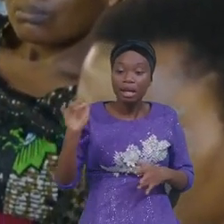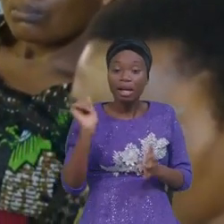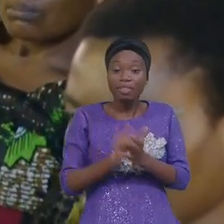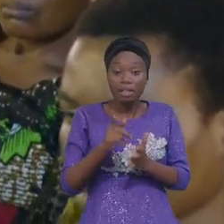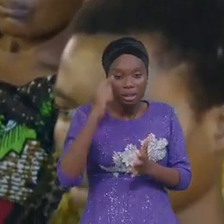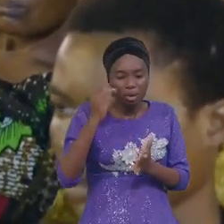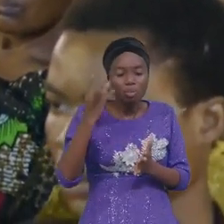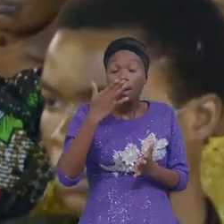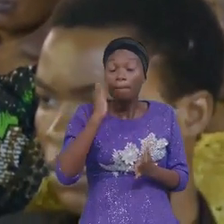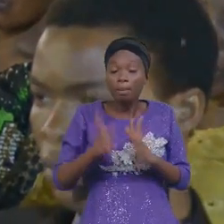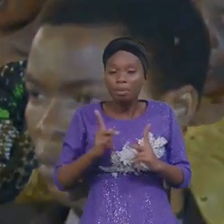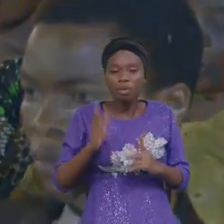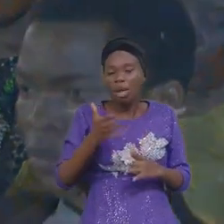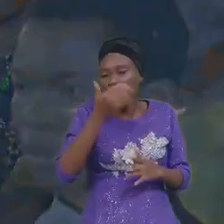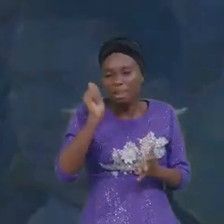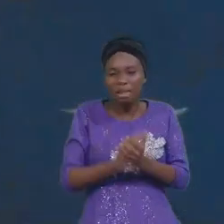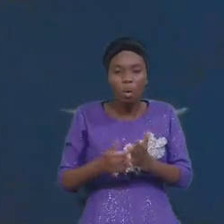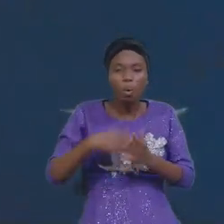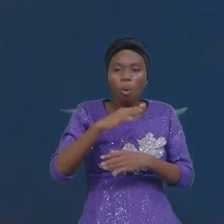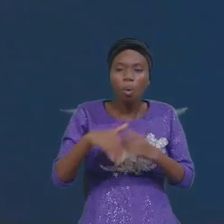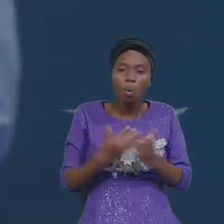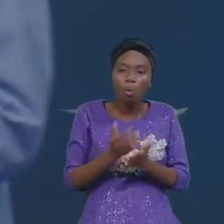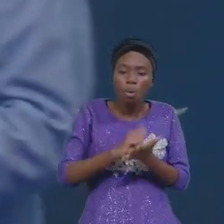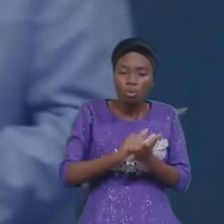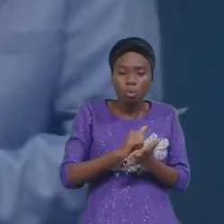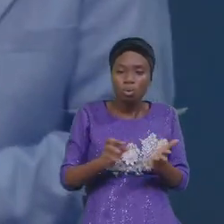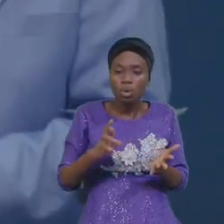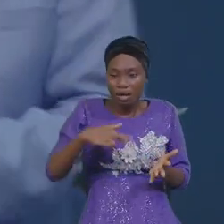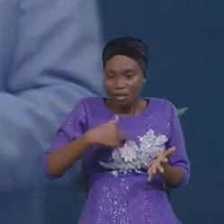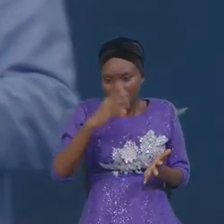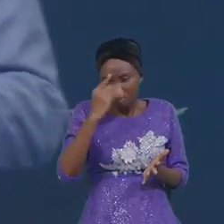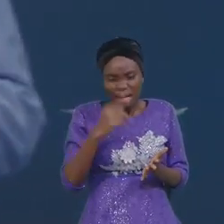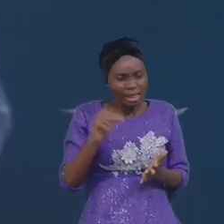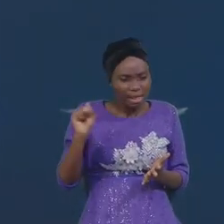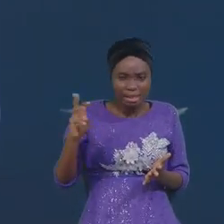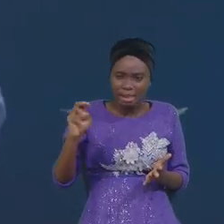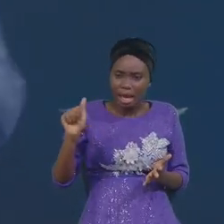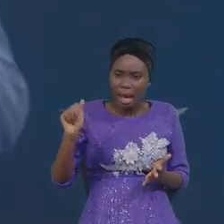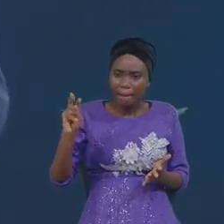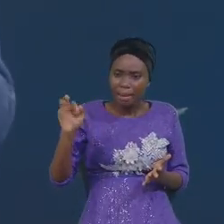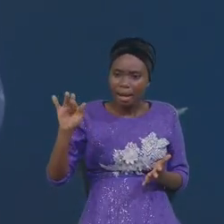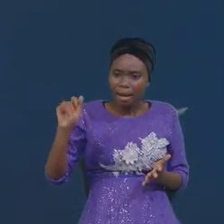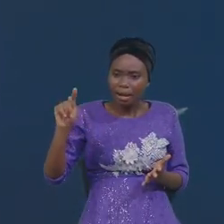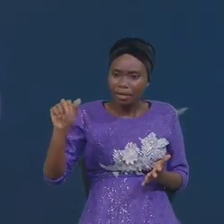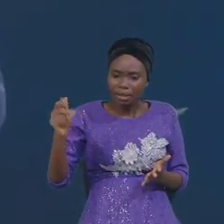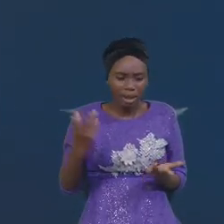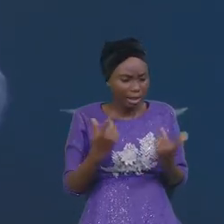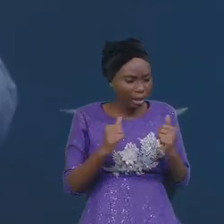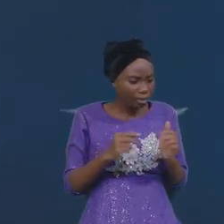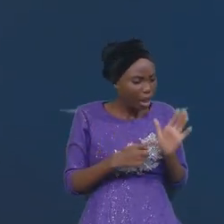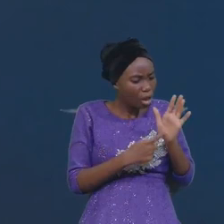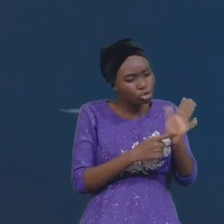all those religious men. It's a Samaritan that came there and showed love, that if I were